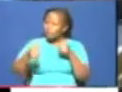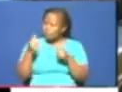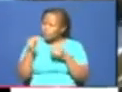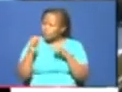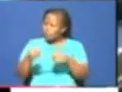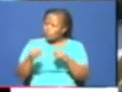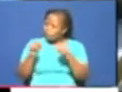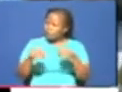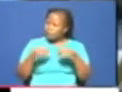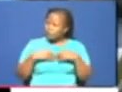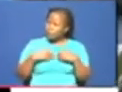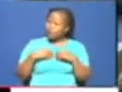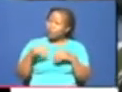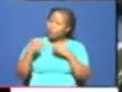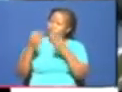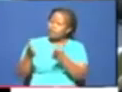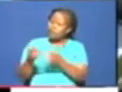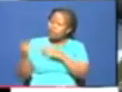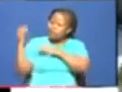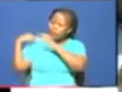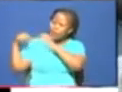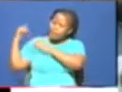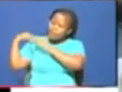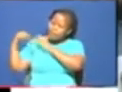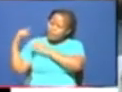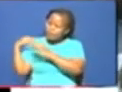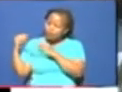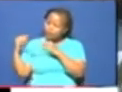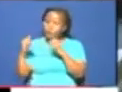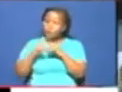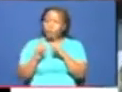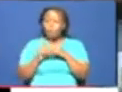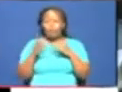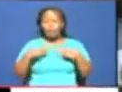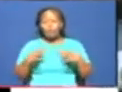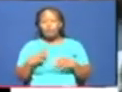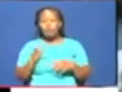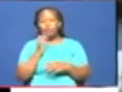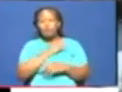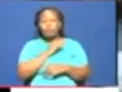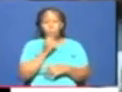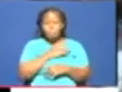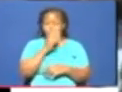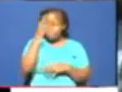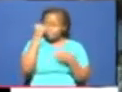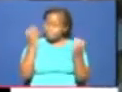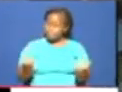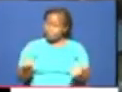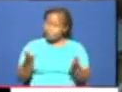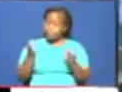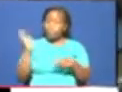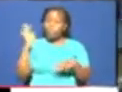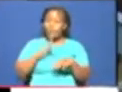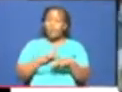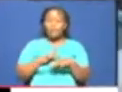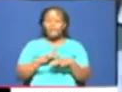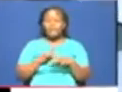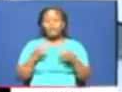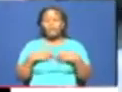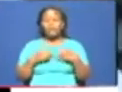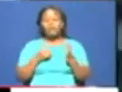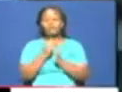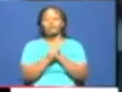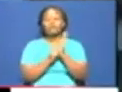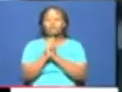to generations. They cried about the huge impact of the Standard Gauge Railway on